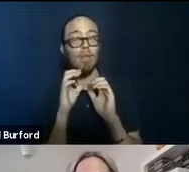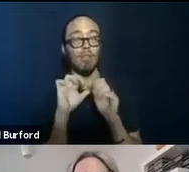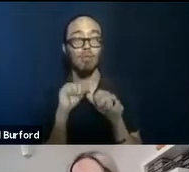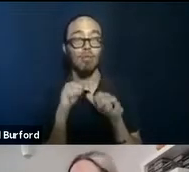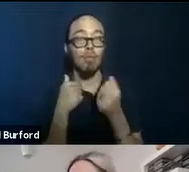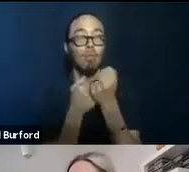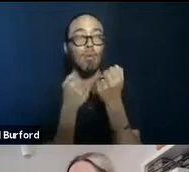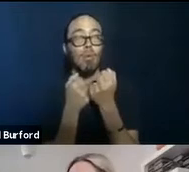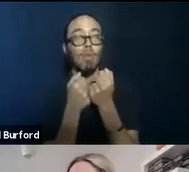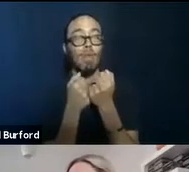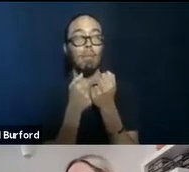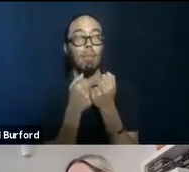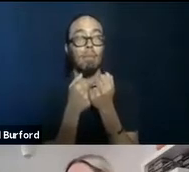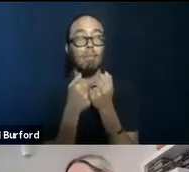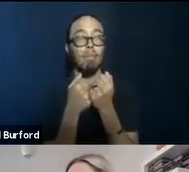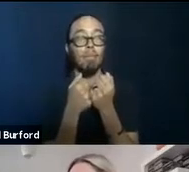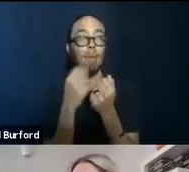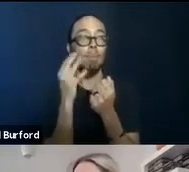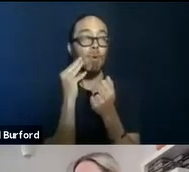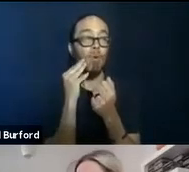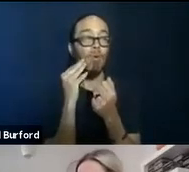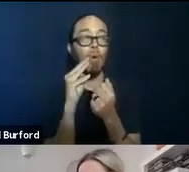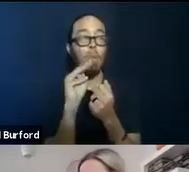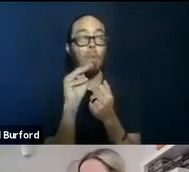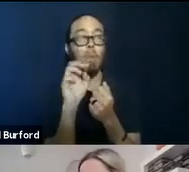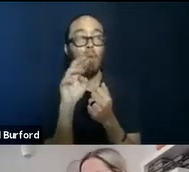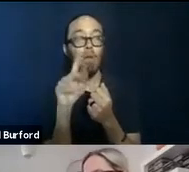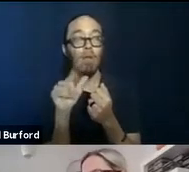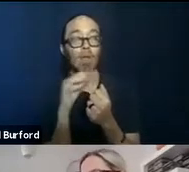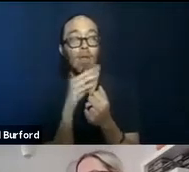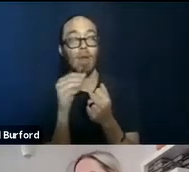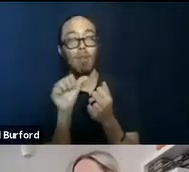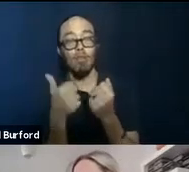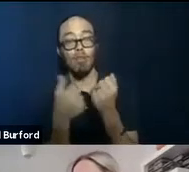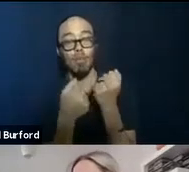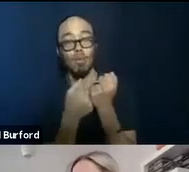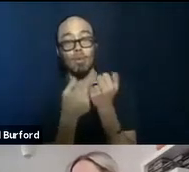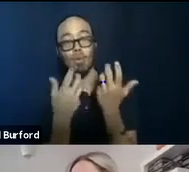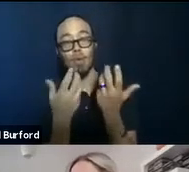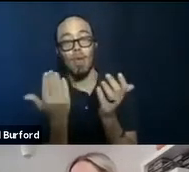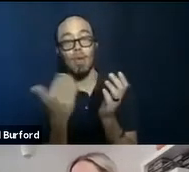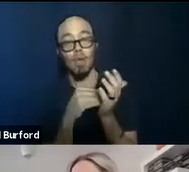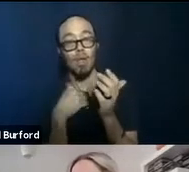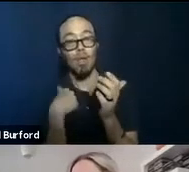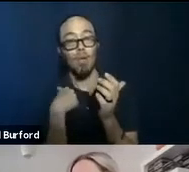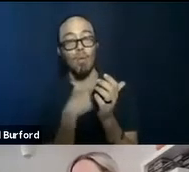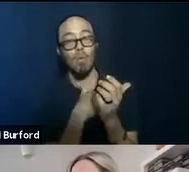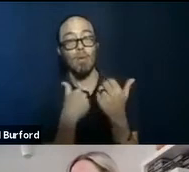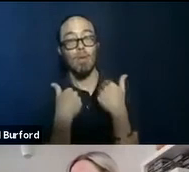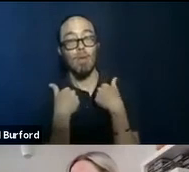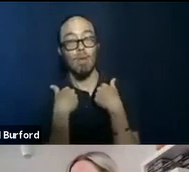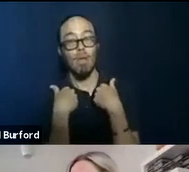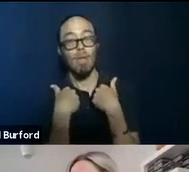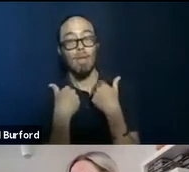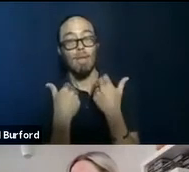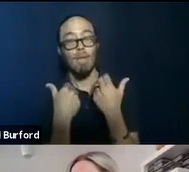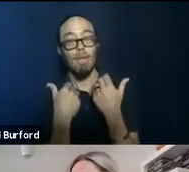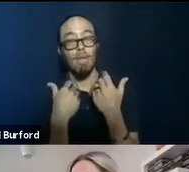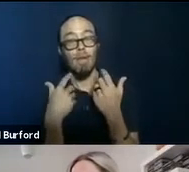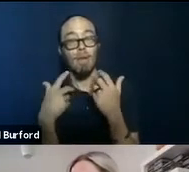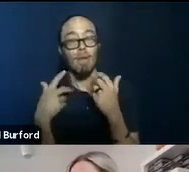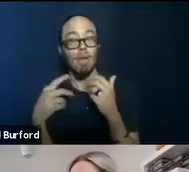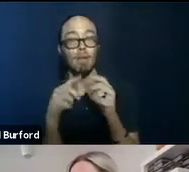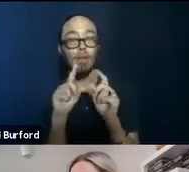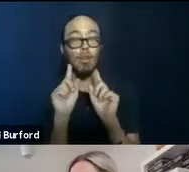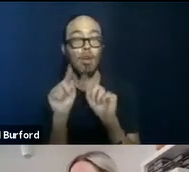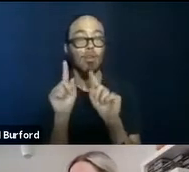morally and psychological support. Again, we have carried out some visits in the community